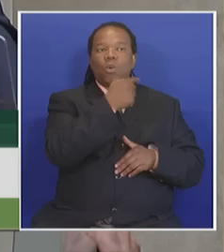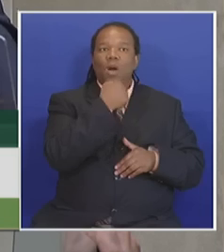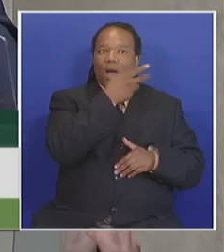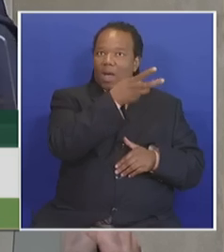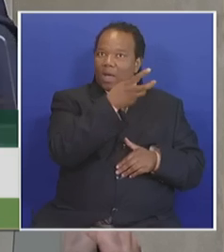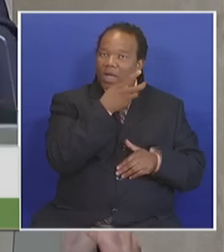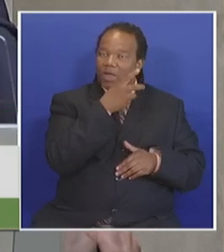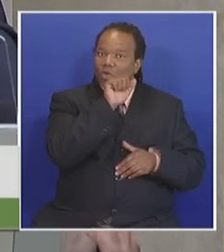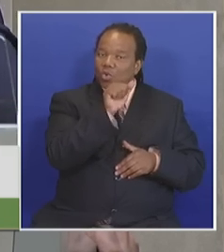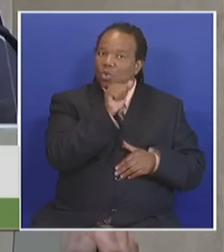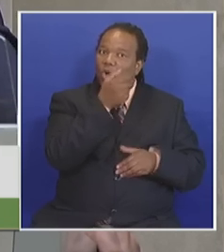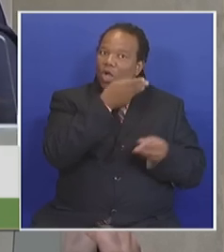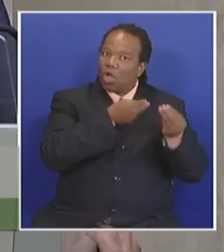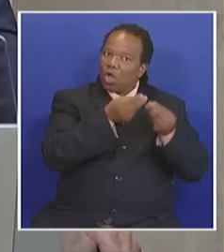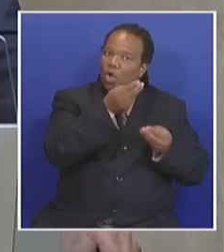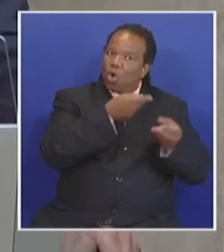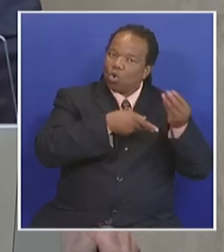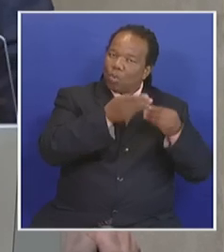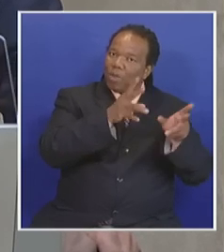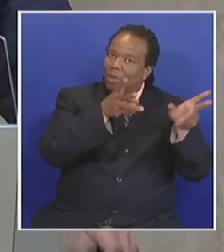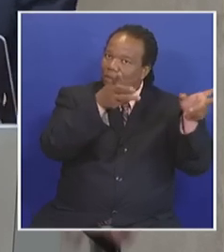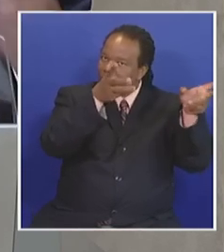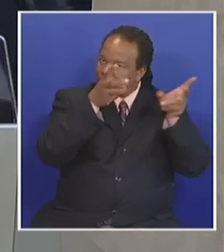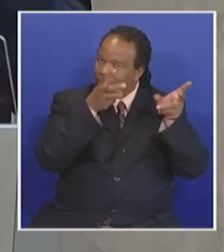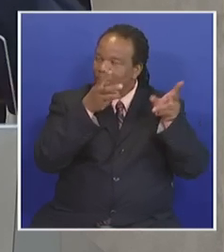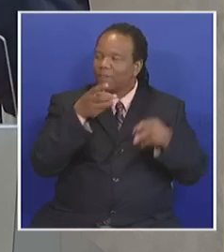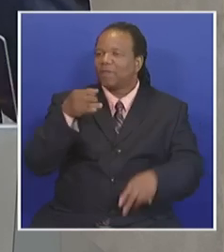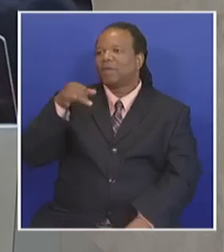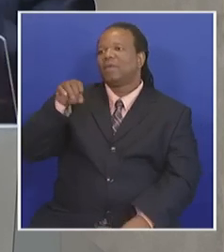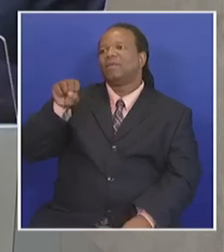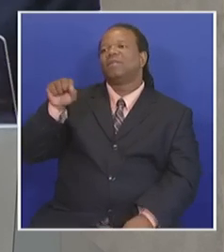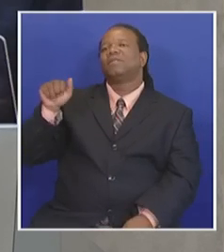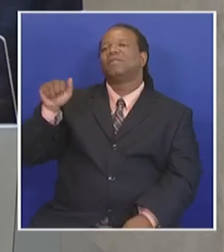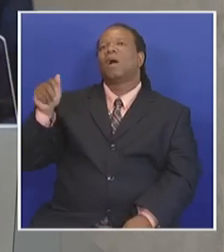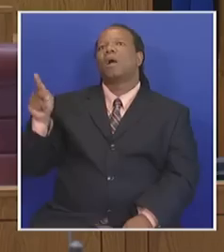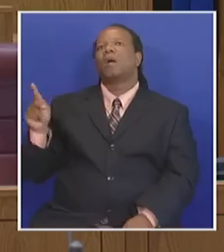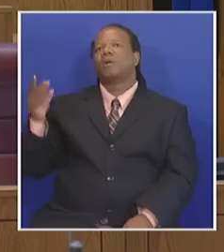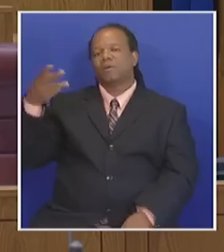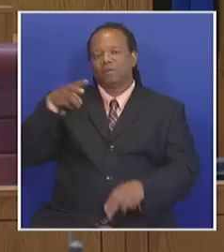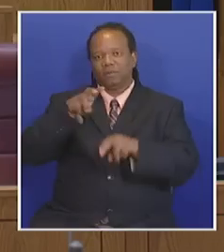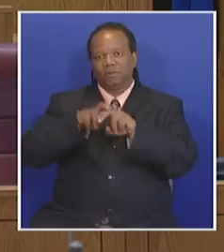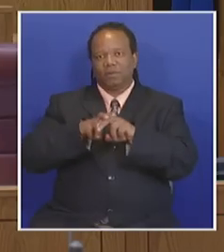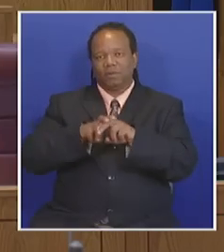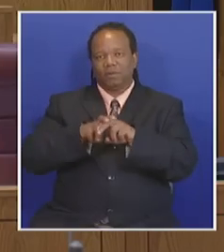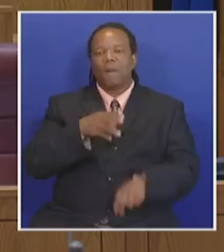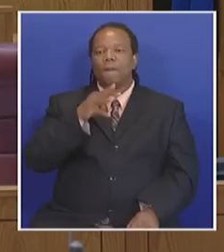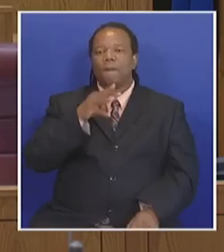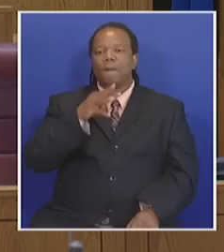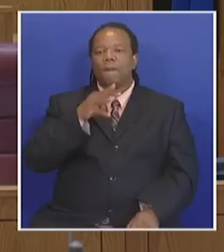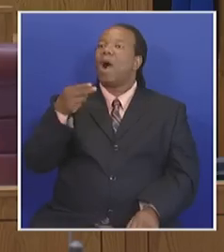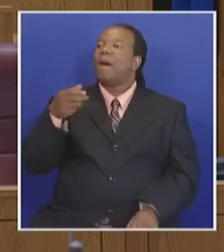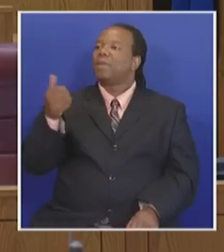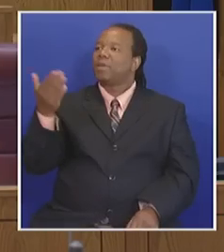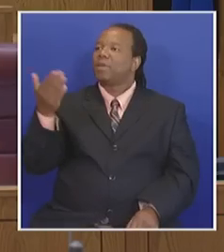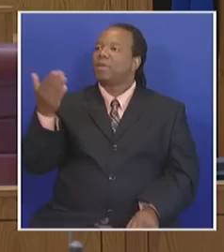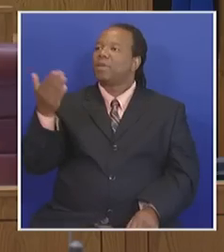your undivided attention here. Okay. Honorable Essak, please take your seat. Honorable Mohapi. Honorable Chairperson, I